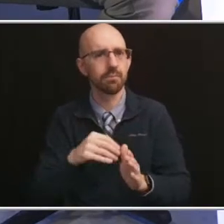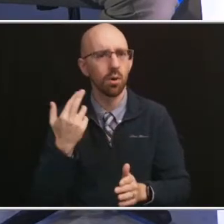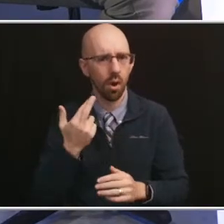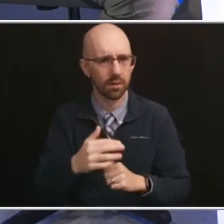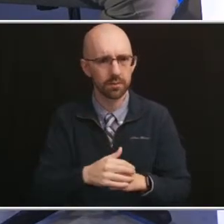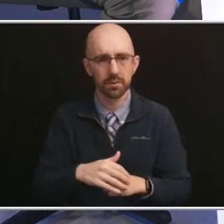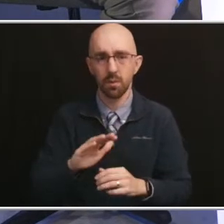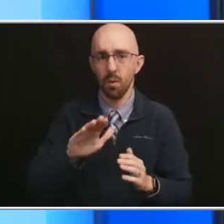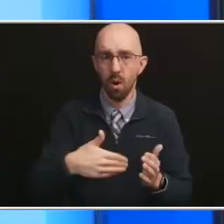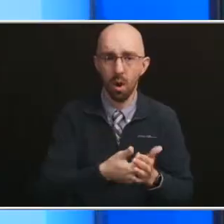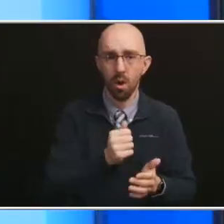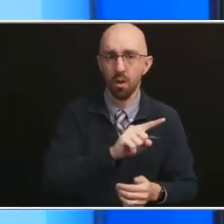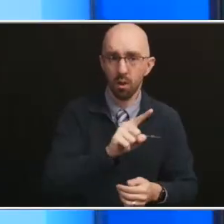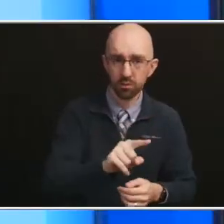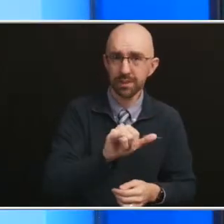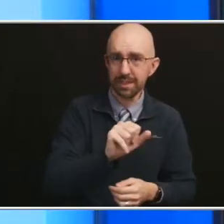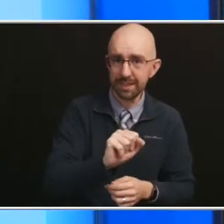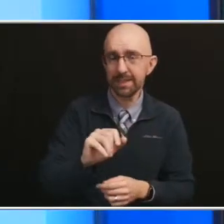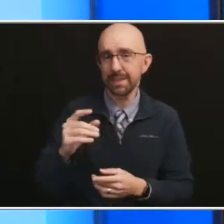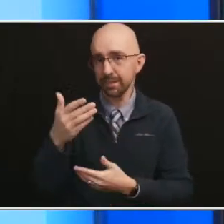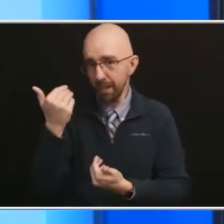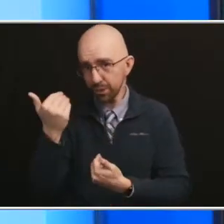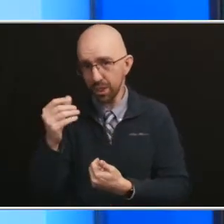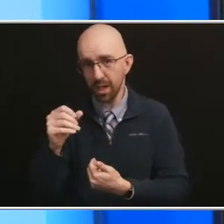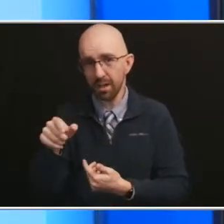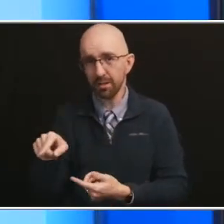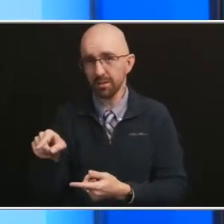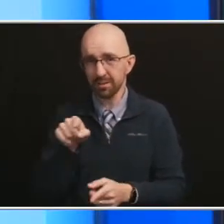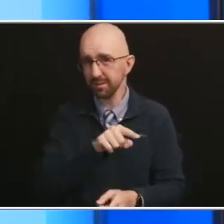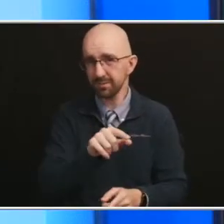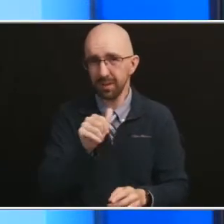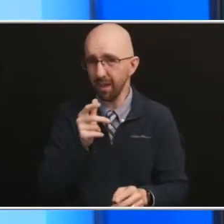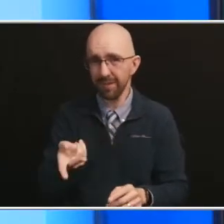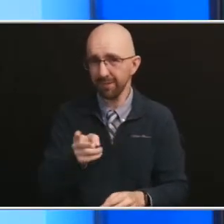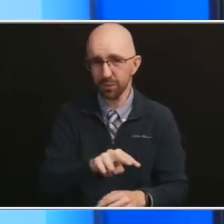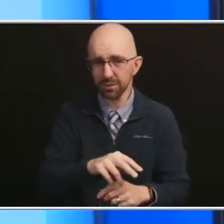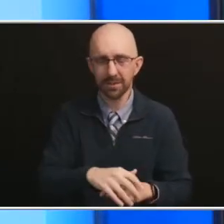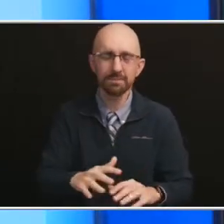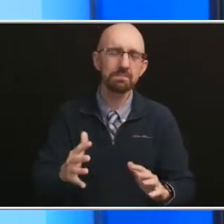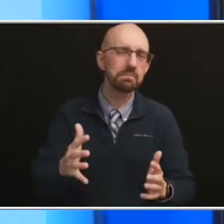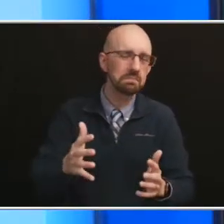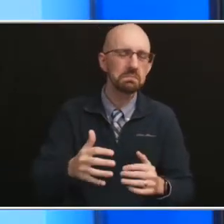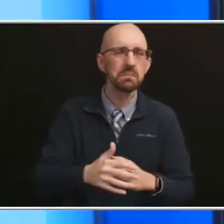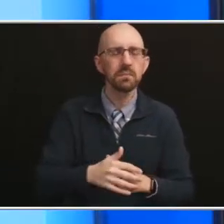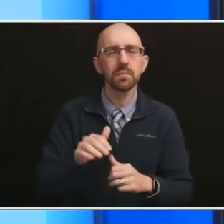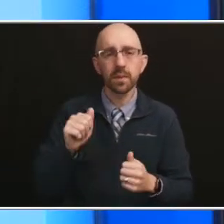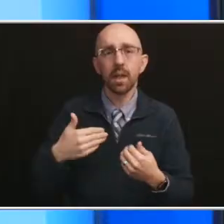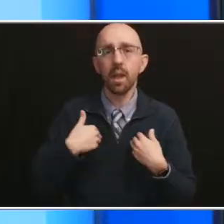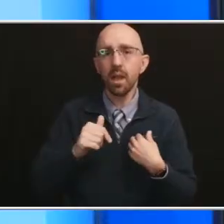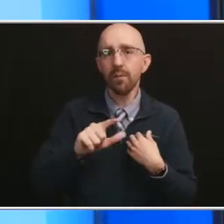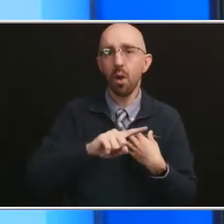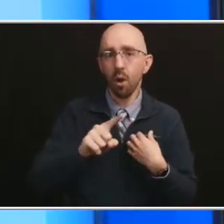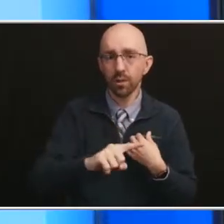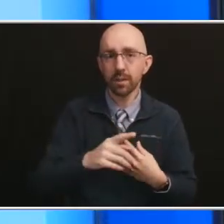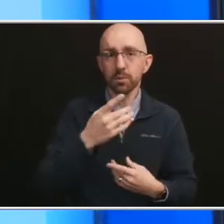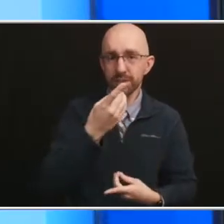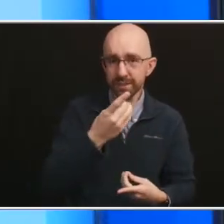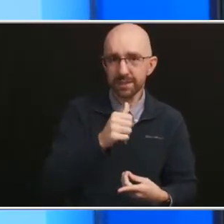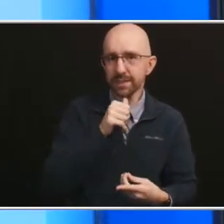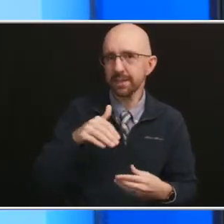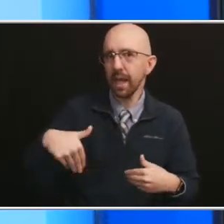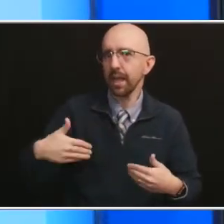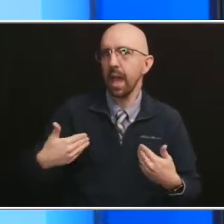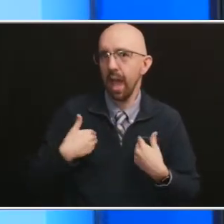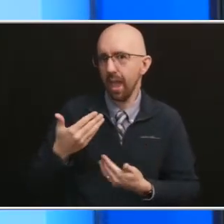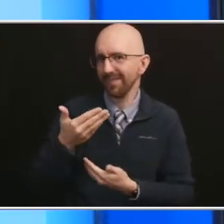Alzheimer's? No, it's a great question. So the thing is, you could have Alzheimer's disease and not yet have dementia too, right?